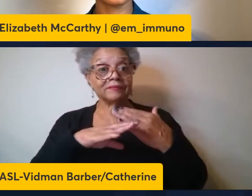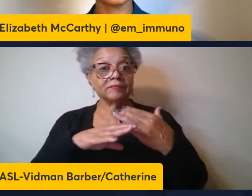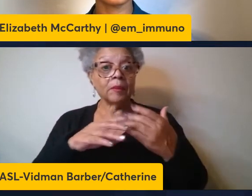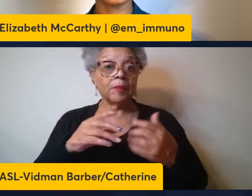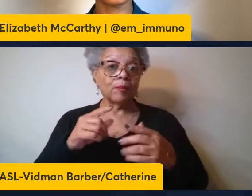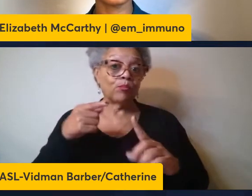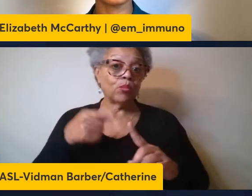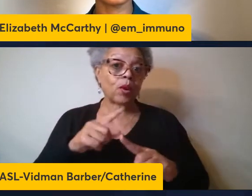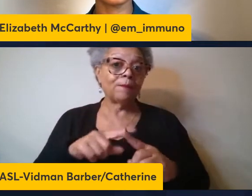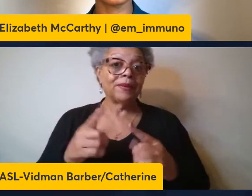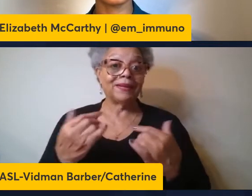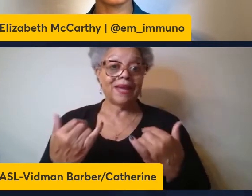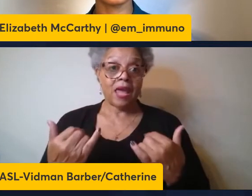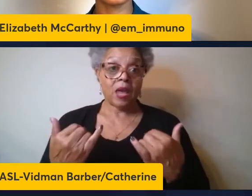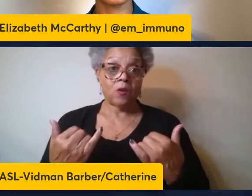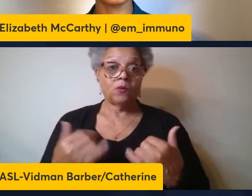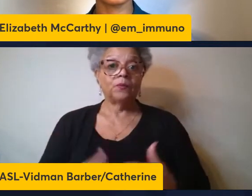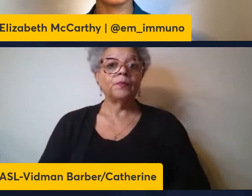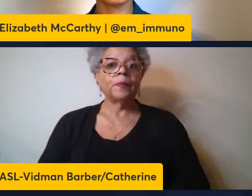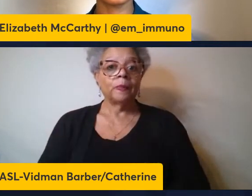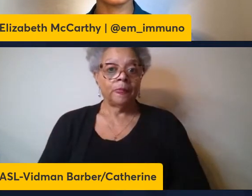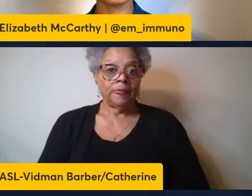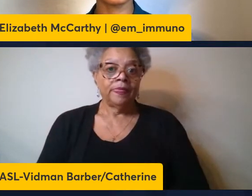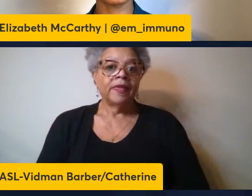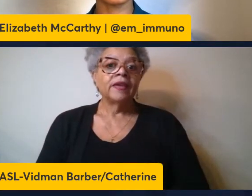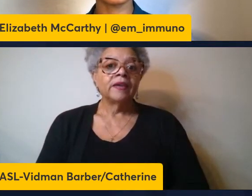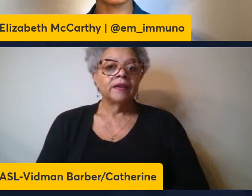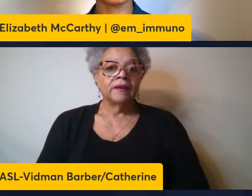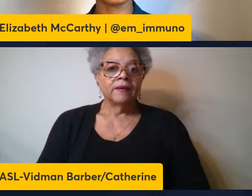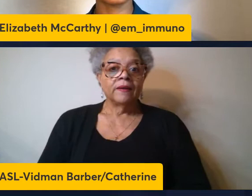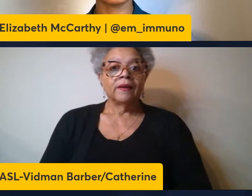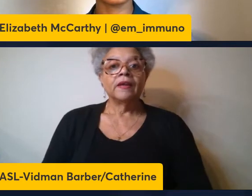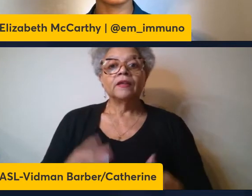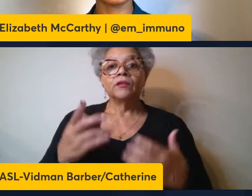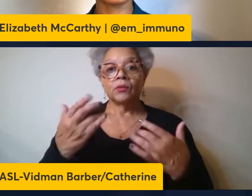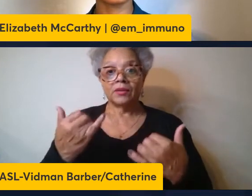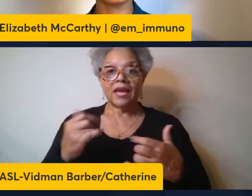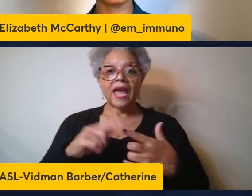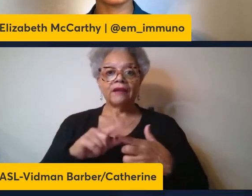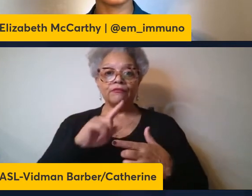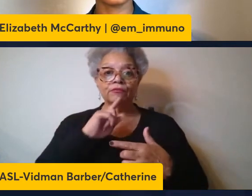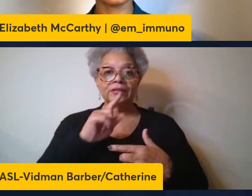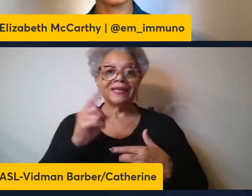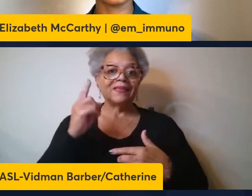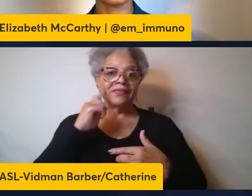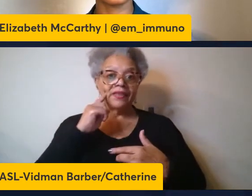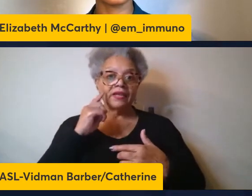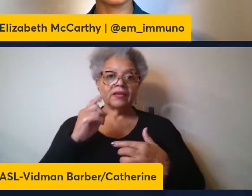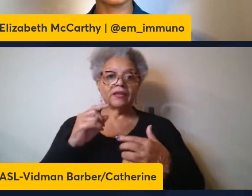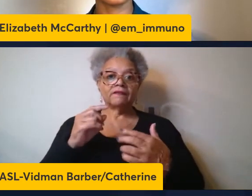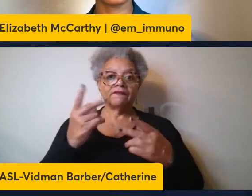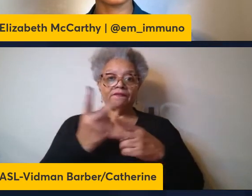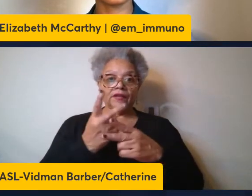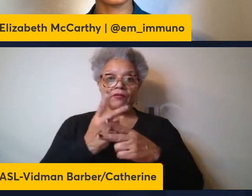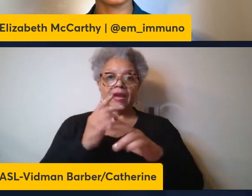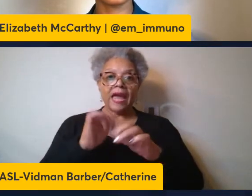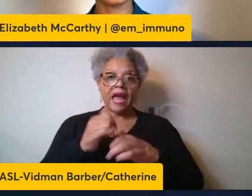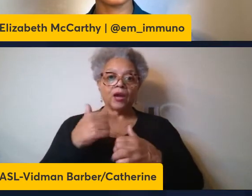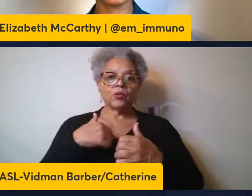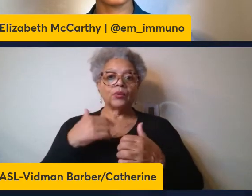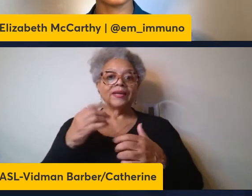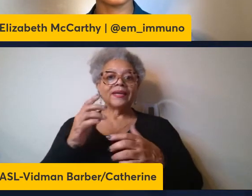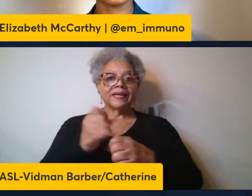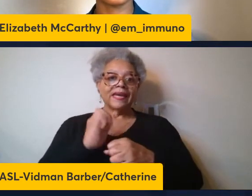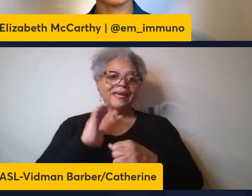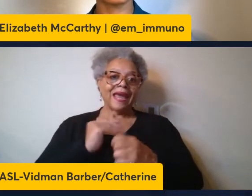now the immunology side of things is super interesting, and I really do think figuring out how we get our immune systems